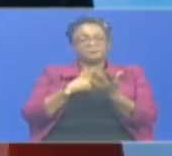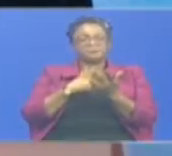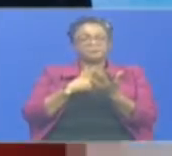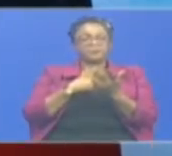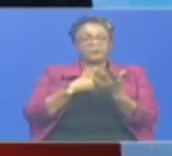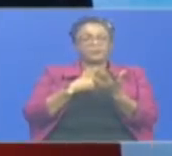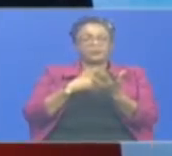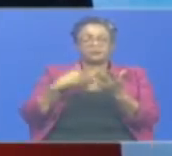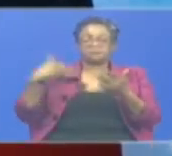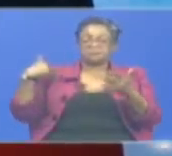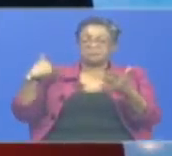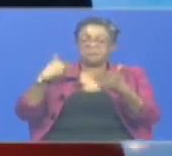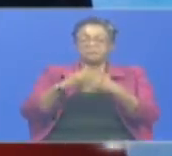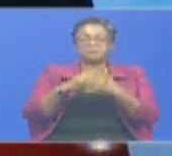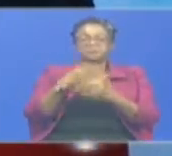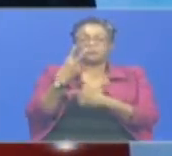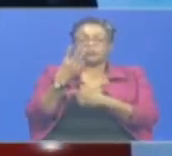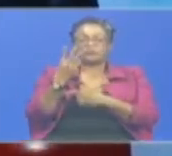last 24 hours,